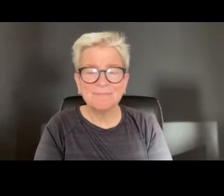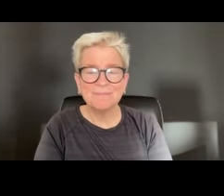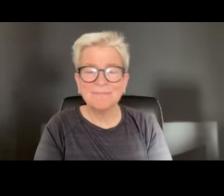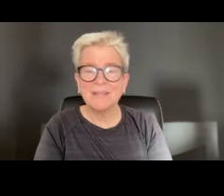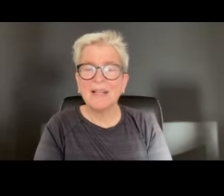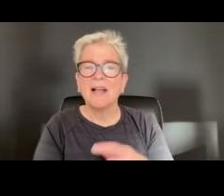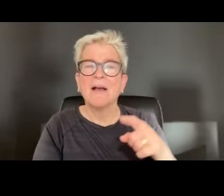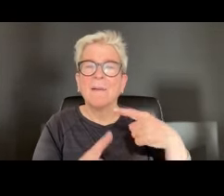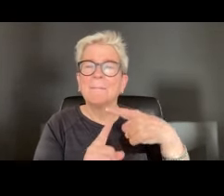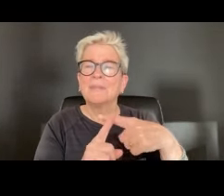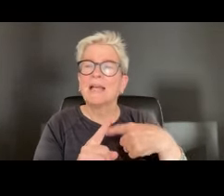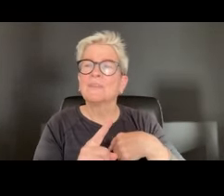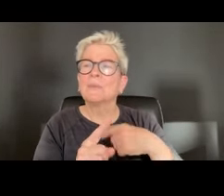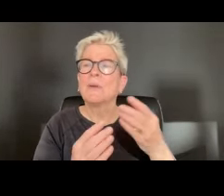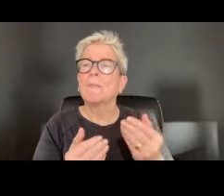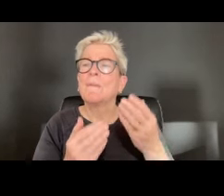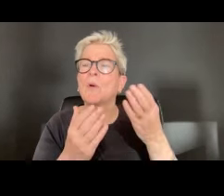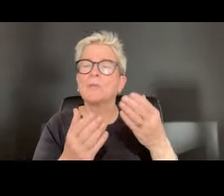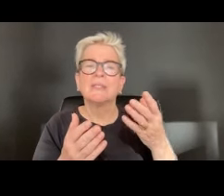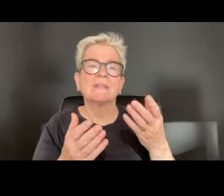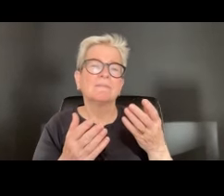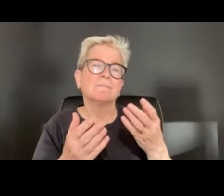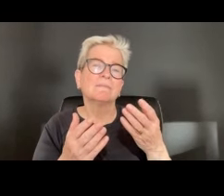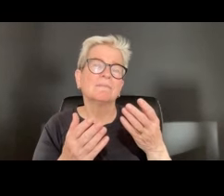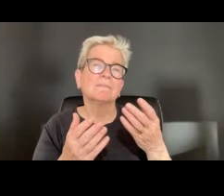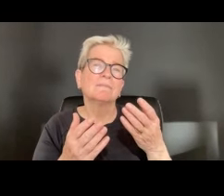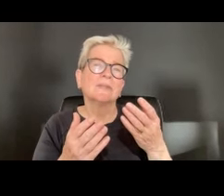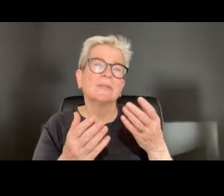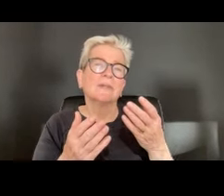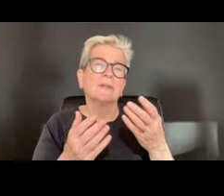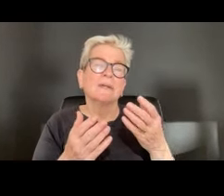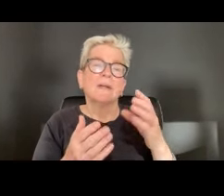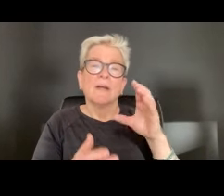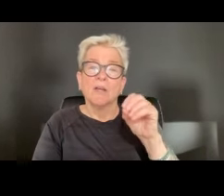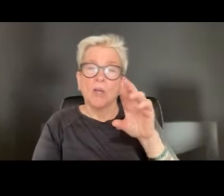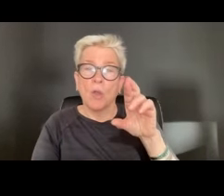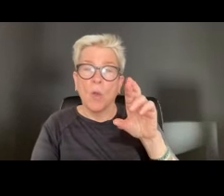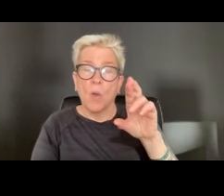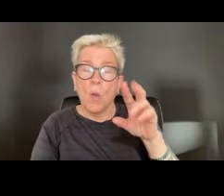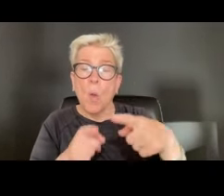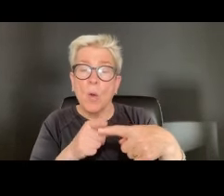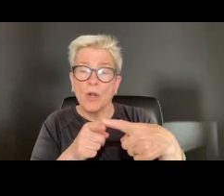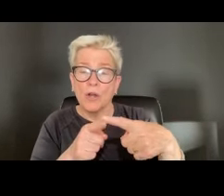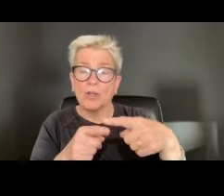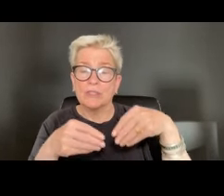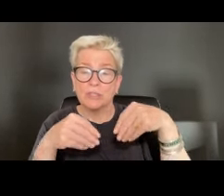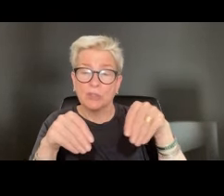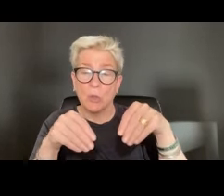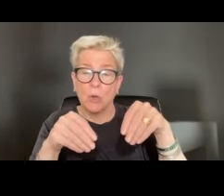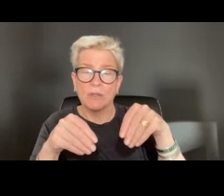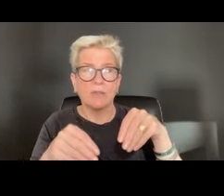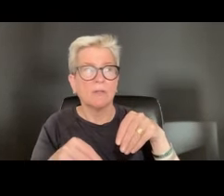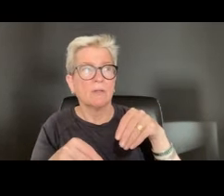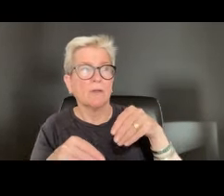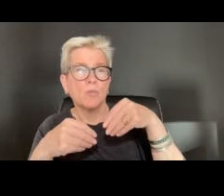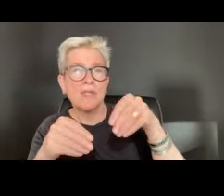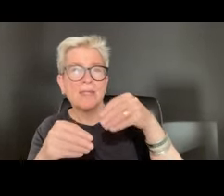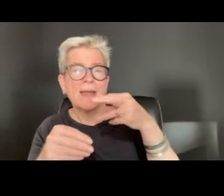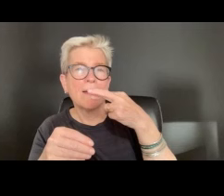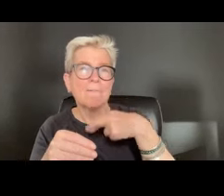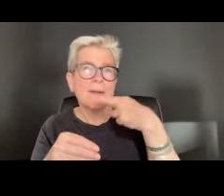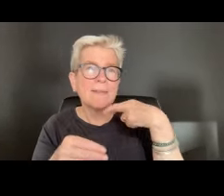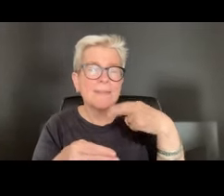We are also proposing to allow corner stores, and that would allow retail or restaurant